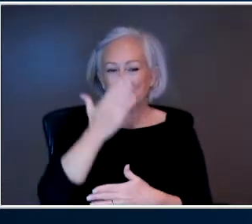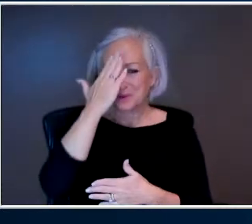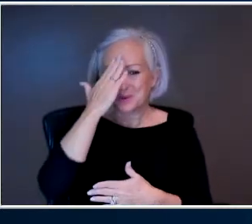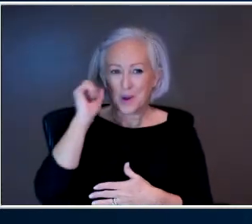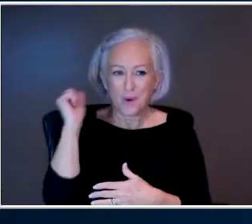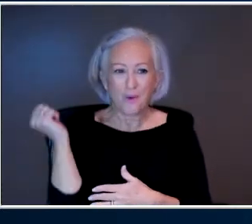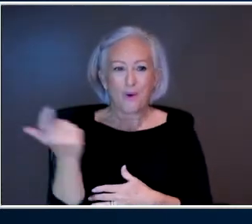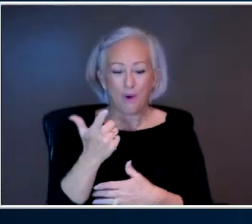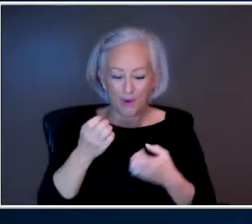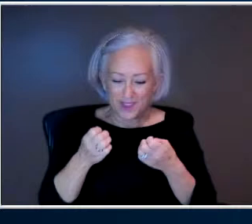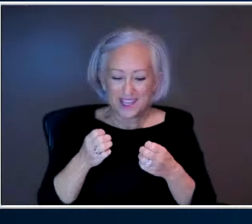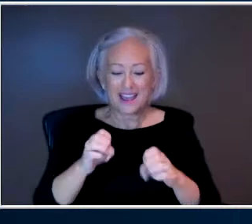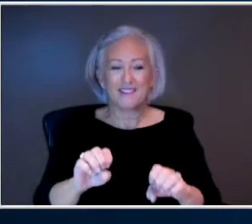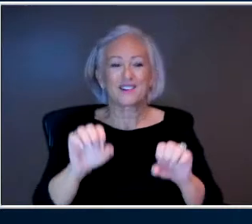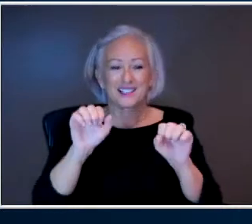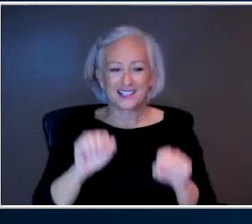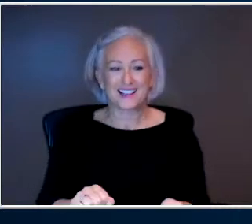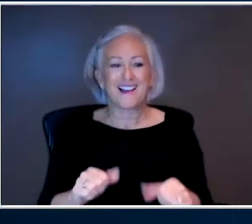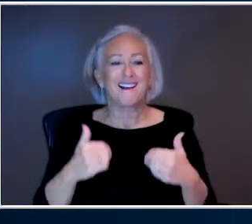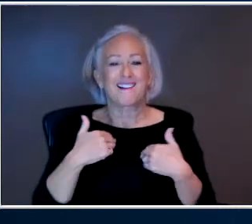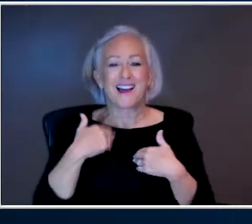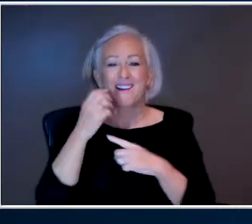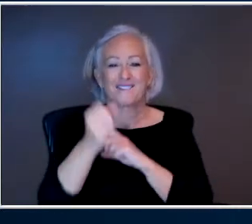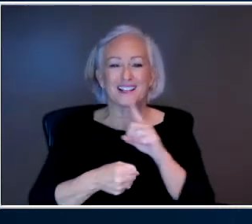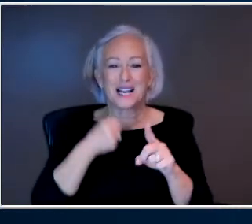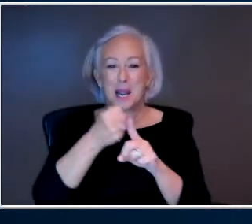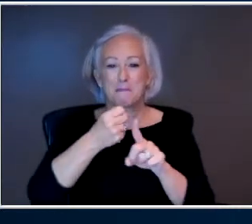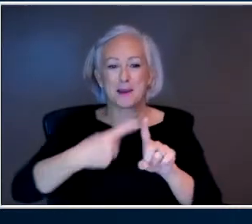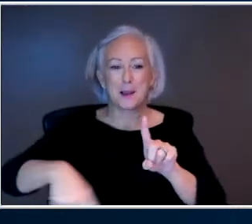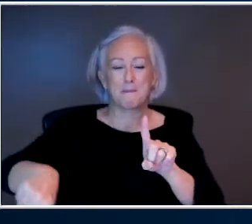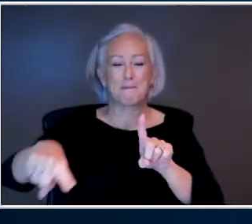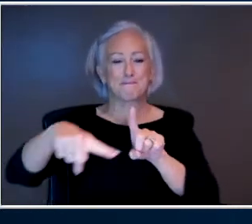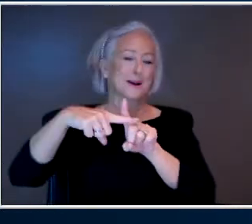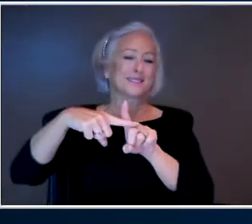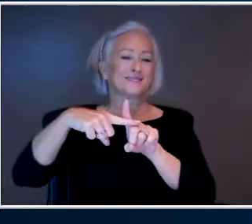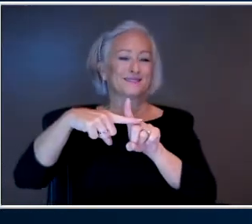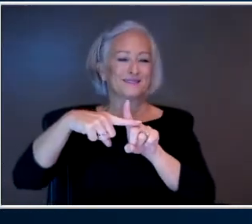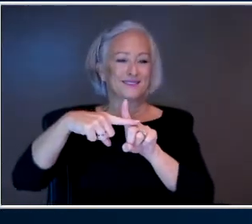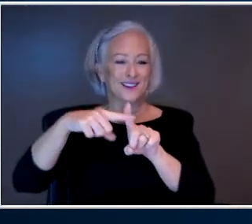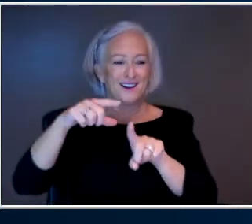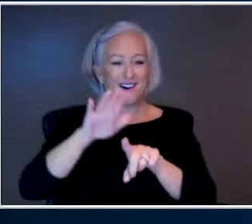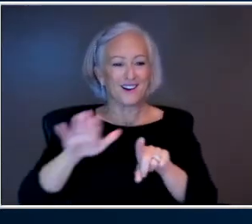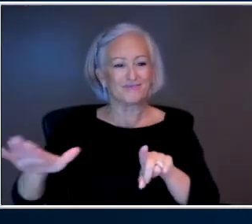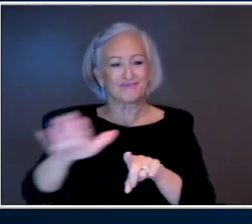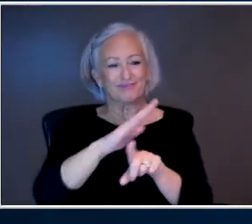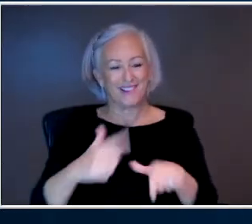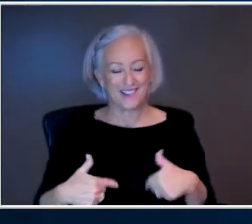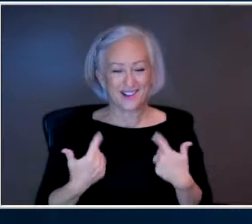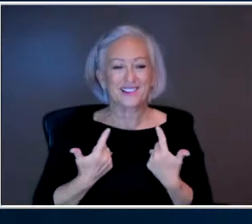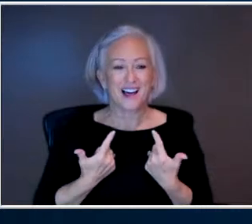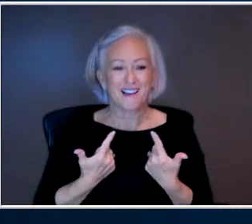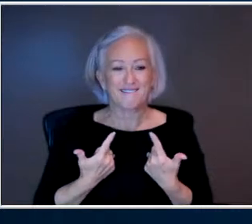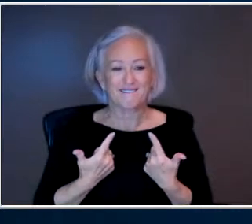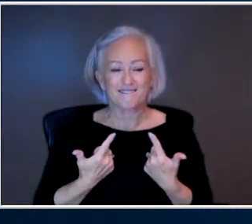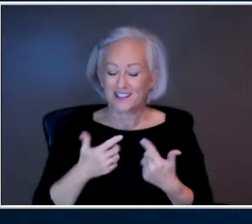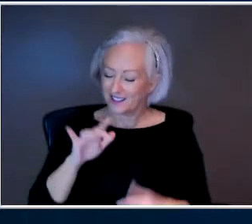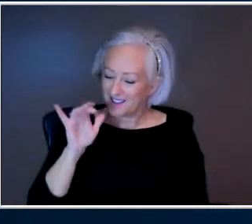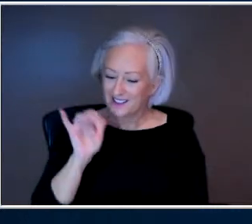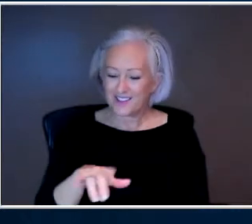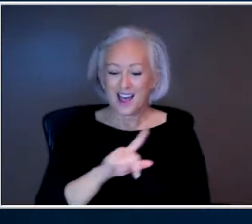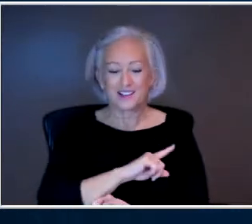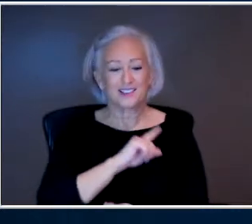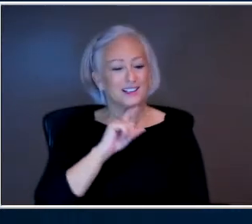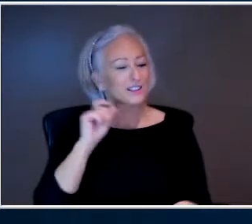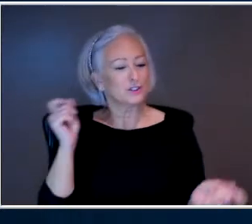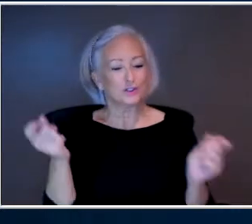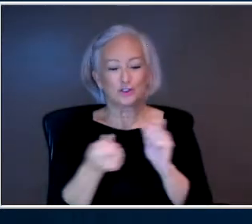can have such a positive impact on somebody's life. I mean, that was a life-changing event there, and we turned it back the way